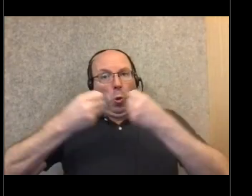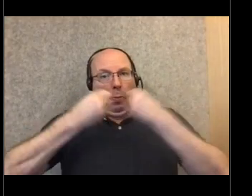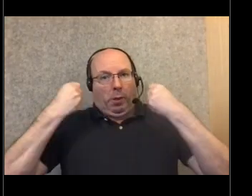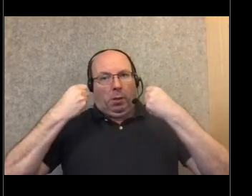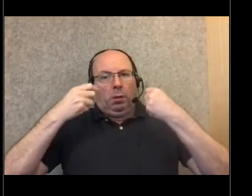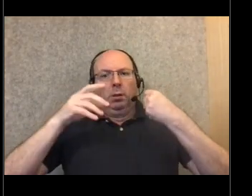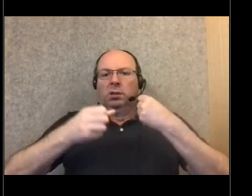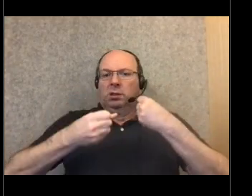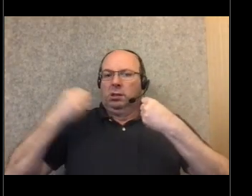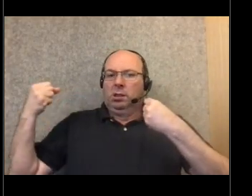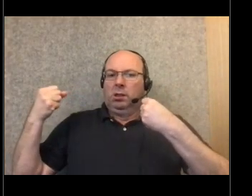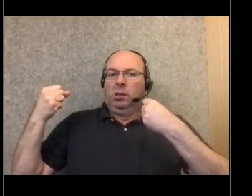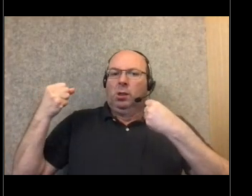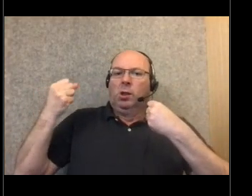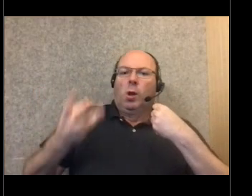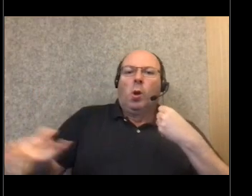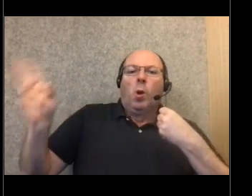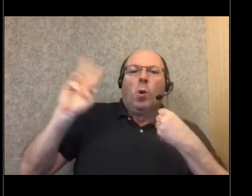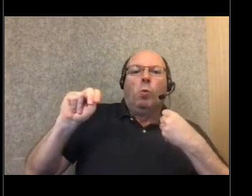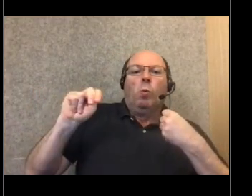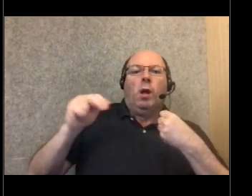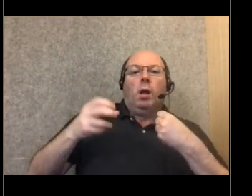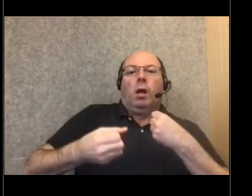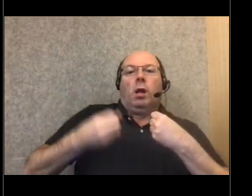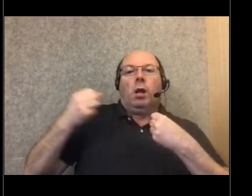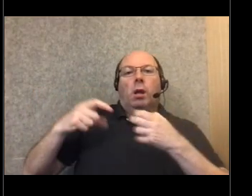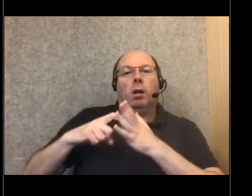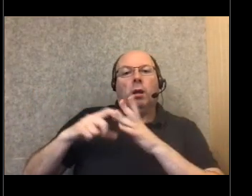The Fair Housing Act Requirement 3 is